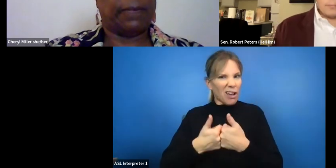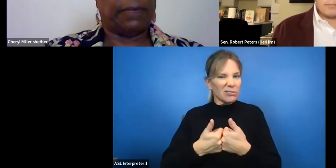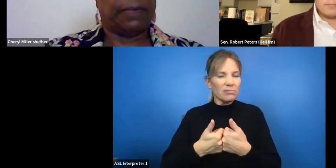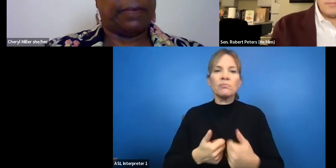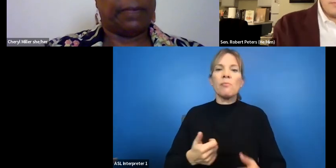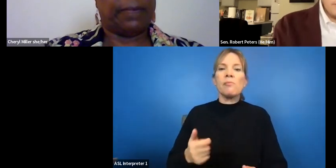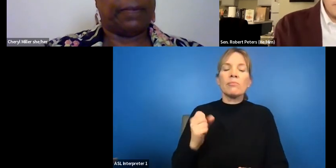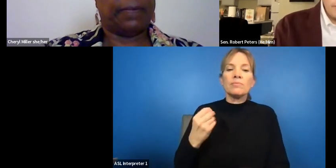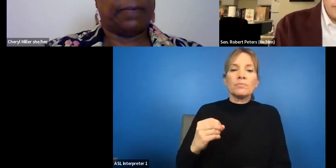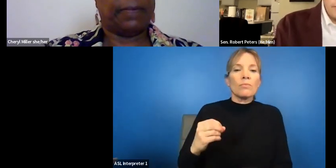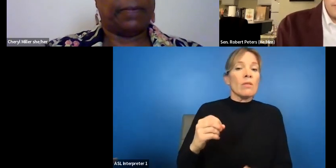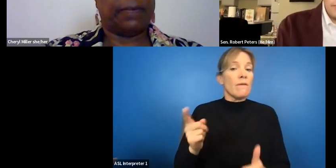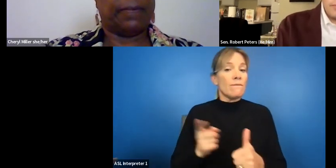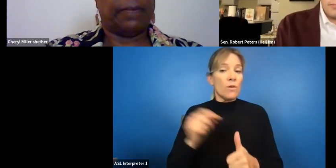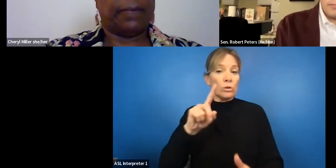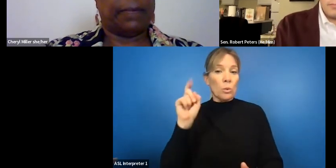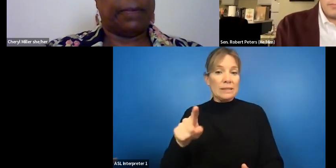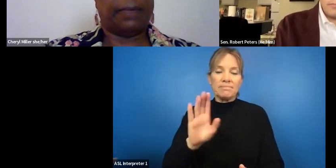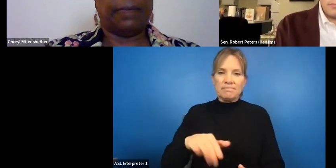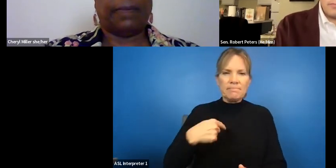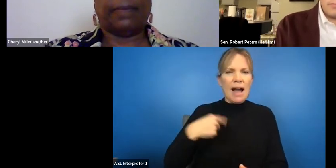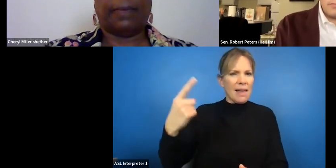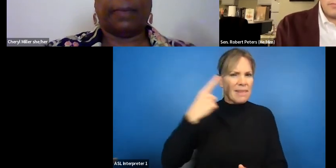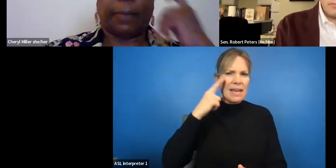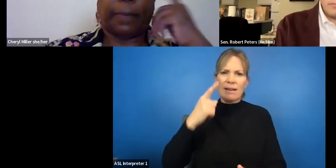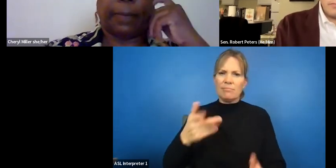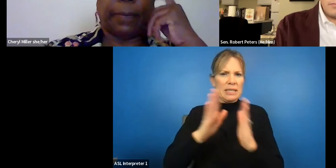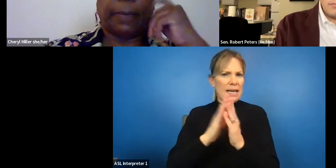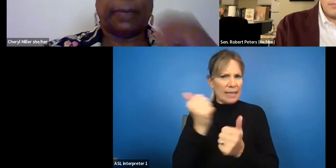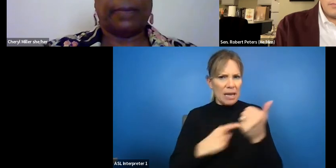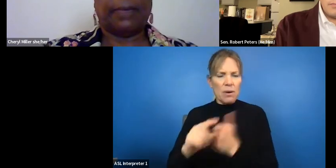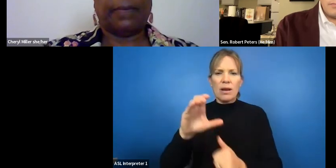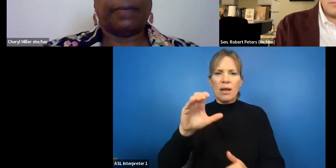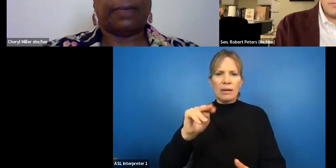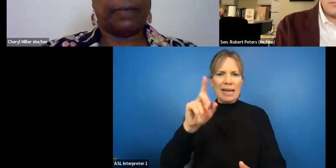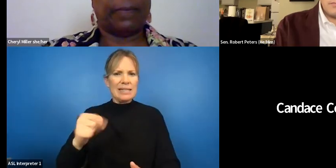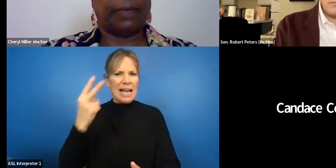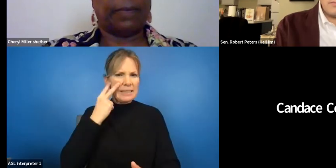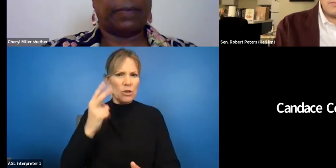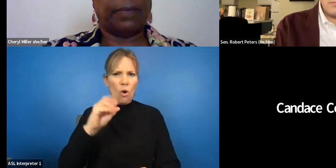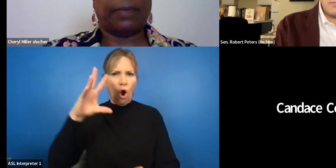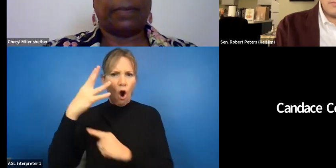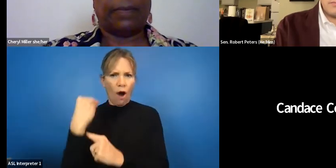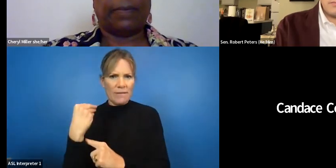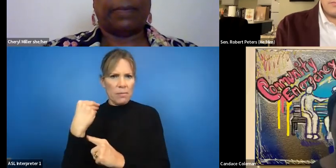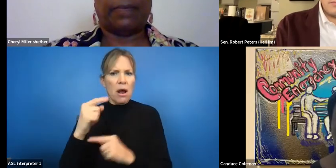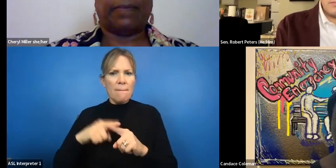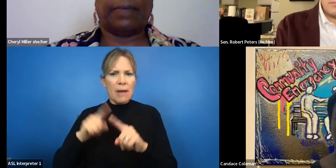So question one, and you know, I think this could be for any of you, and Candace, I saw that you took yourself off camera, but you are